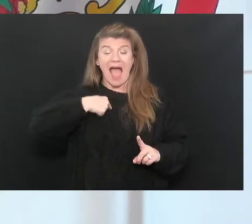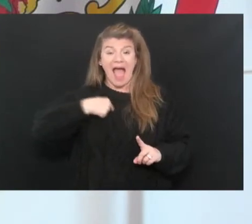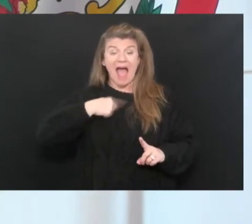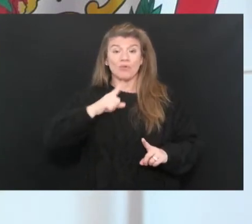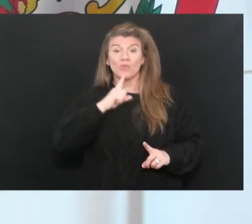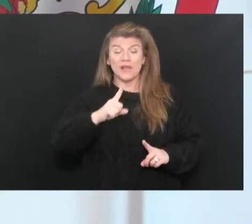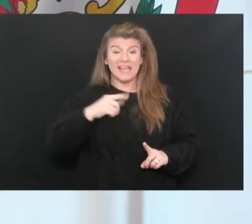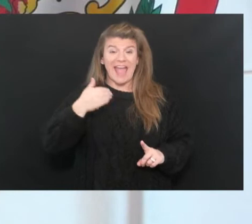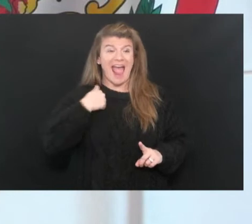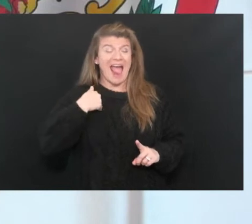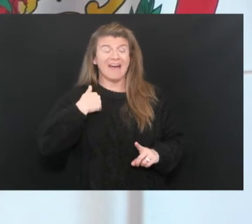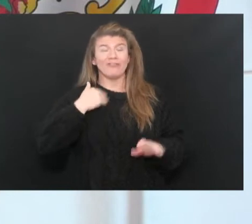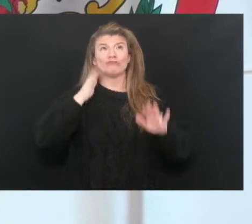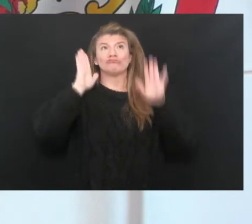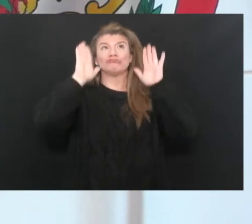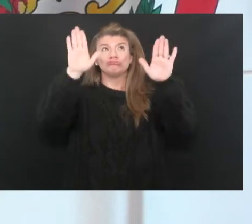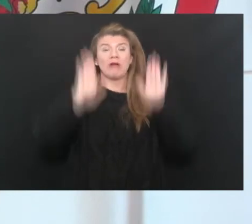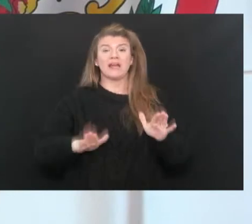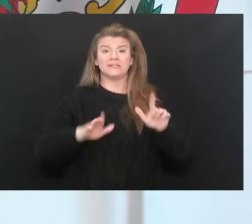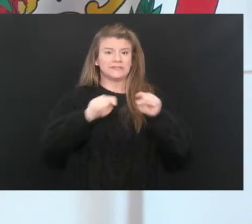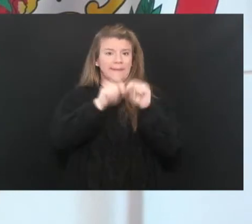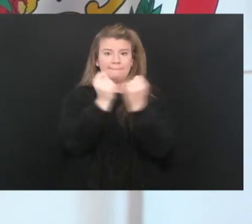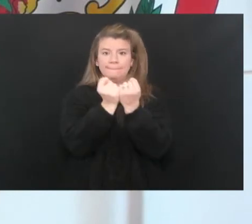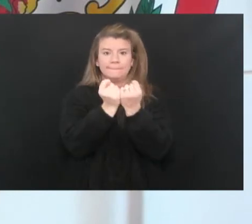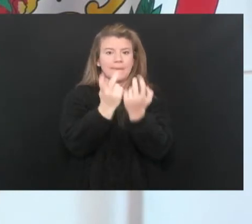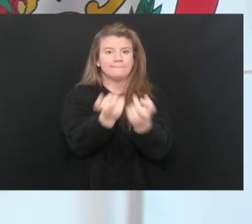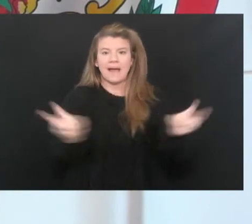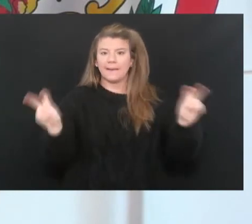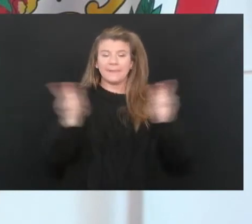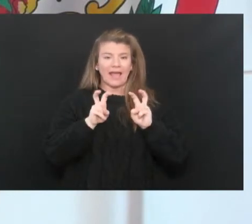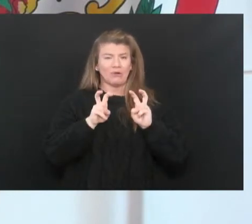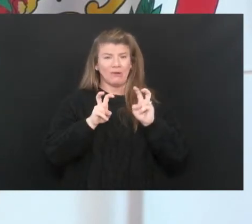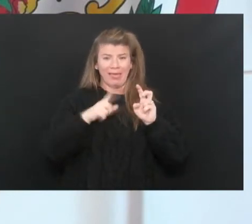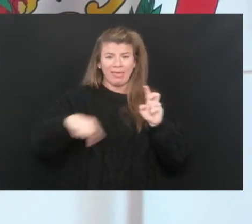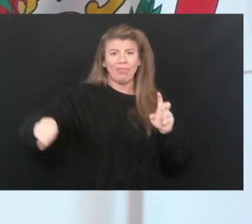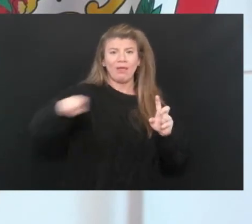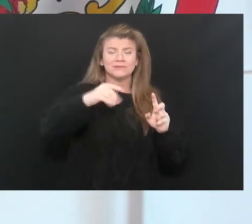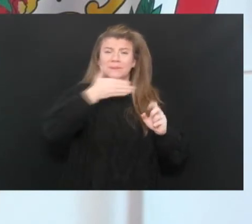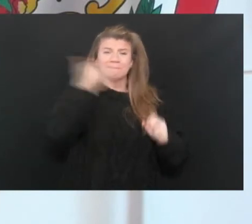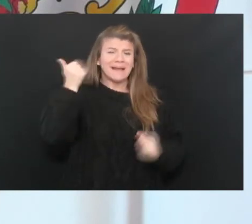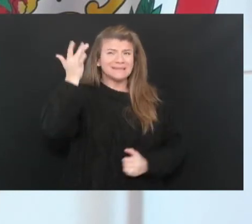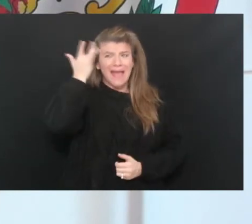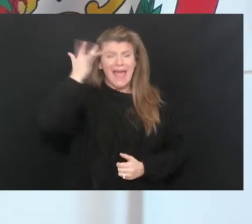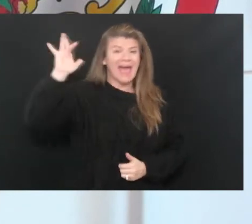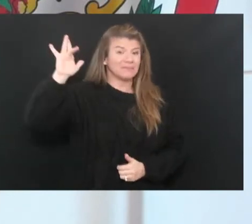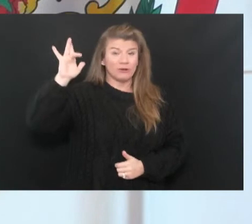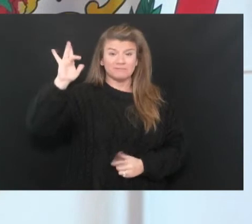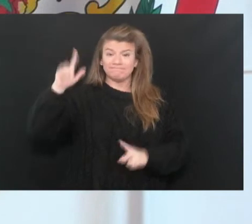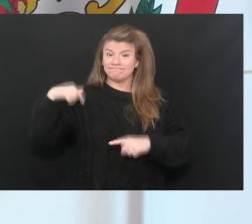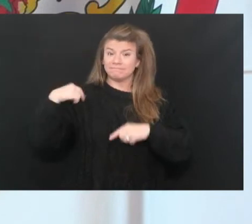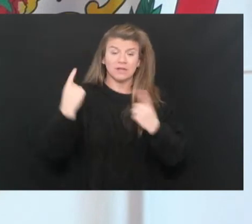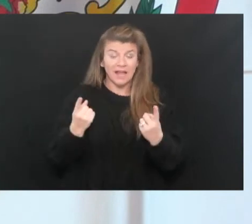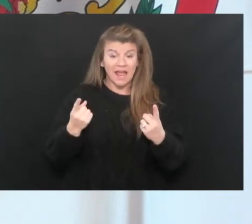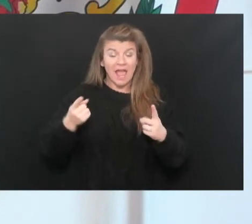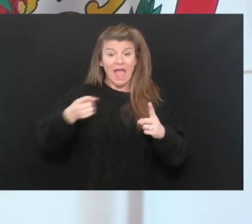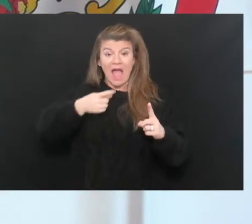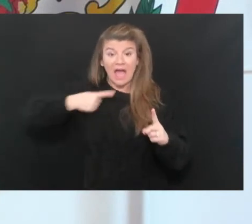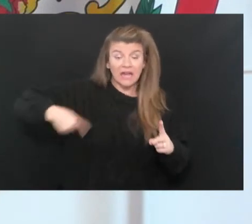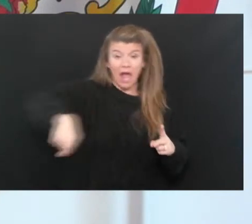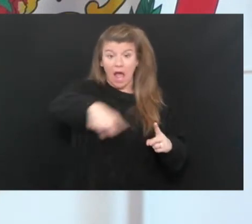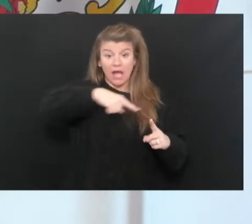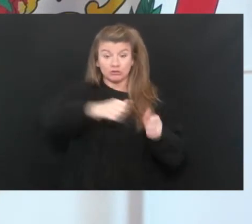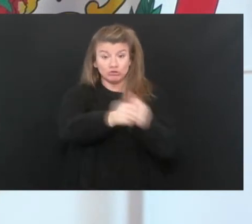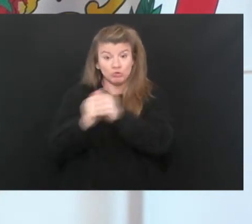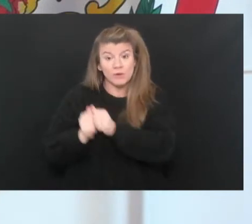by the greatest team, the very best experts in the land, and through all of us together, we have